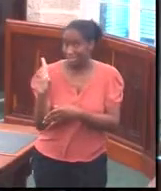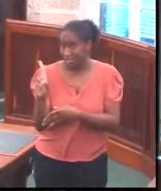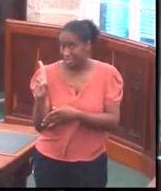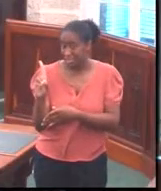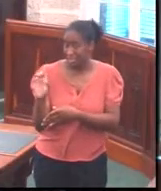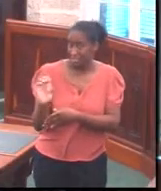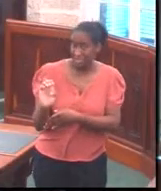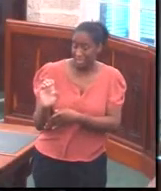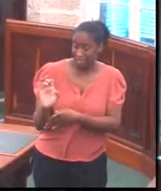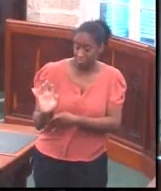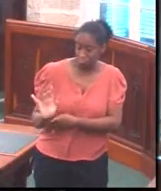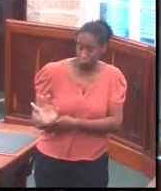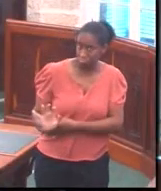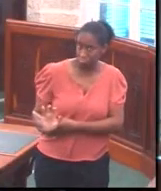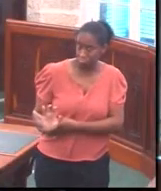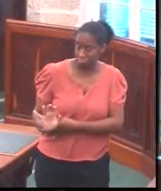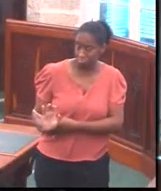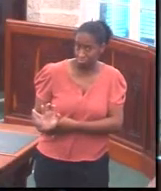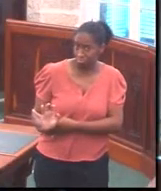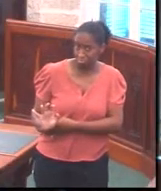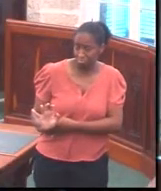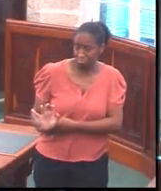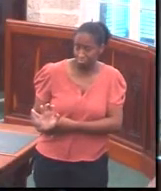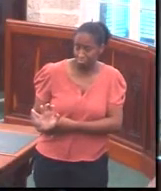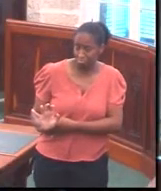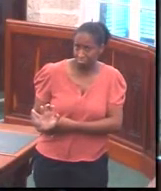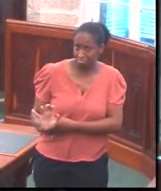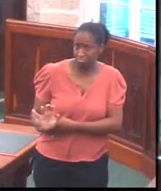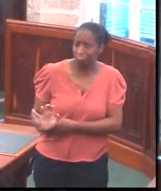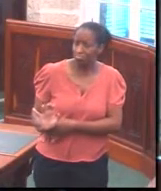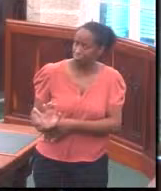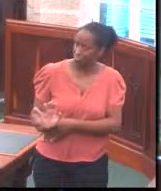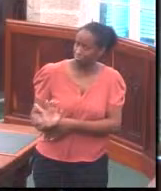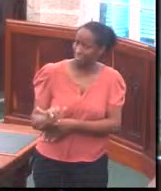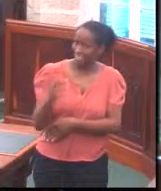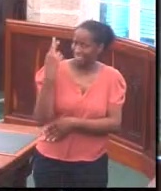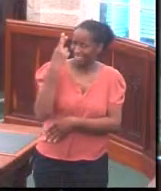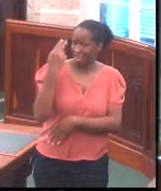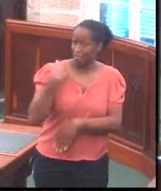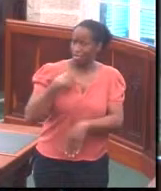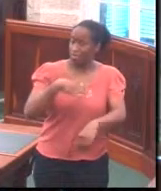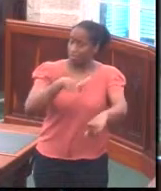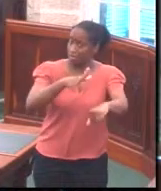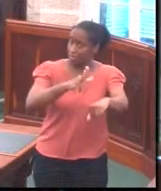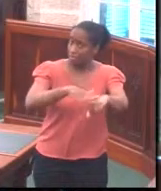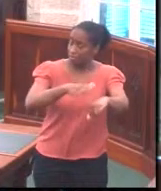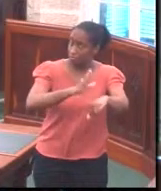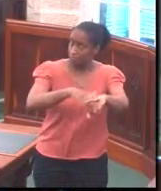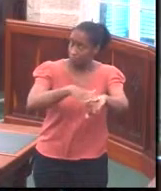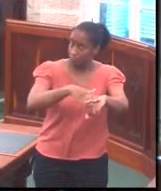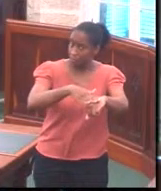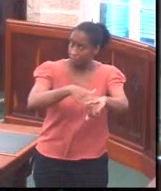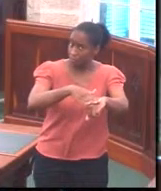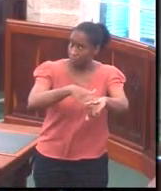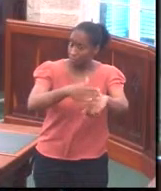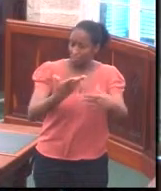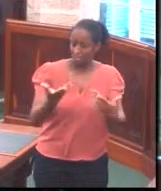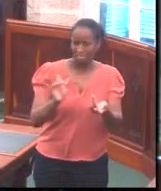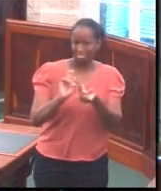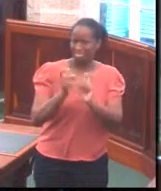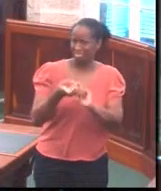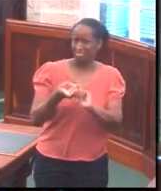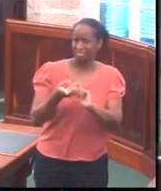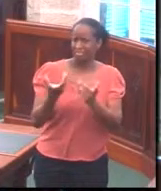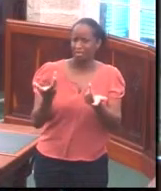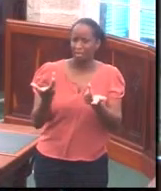etc. And that's why I'm advising you, because it speaks nothing of C, D. It's a